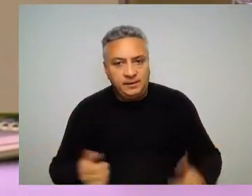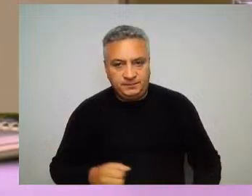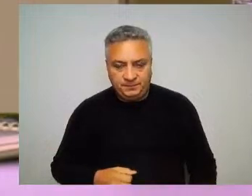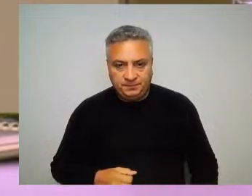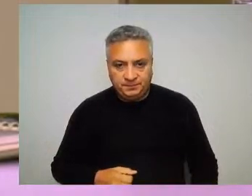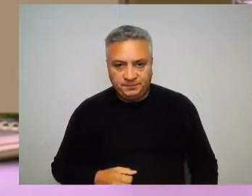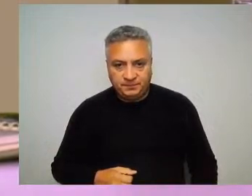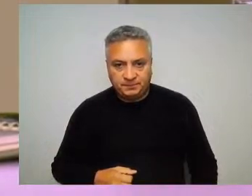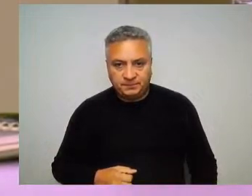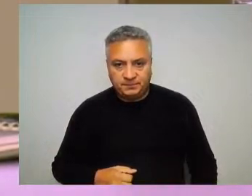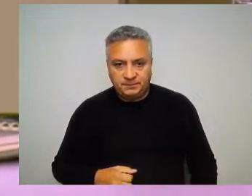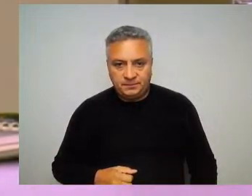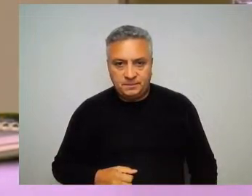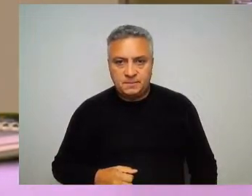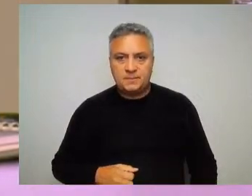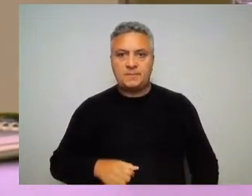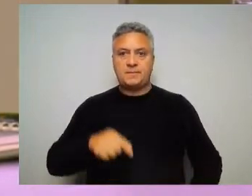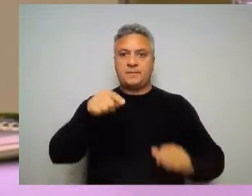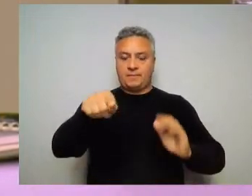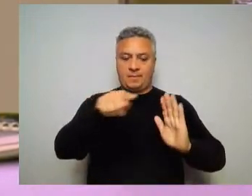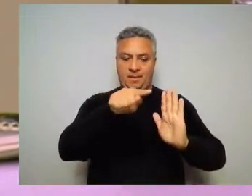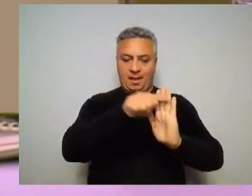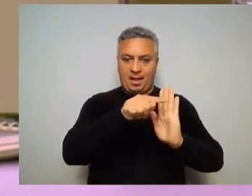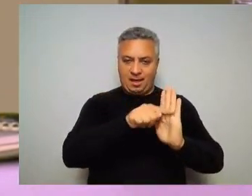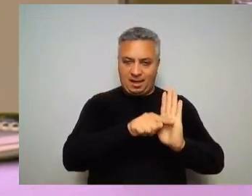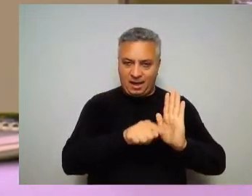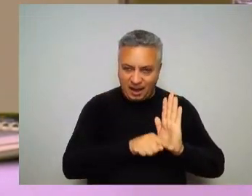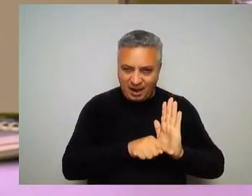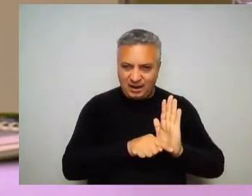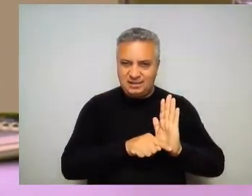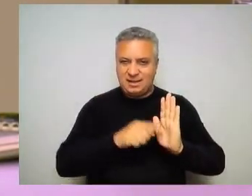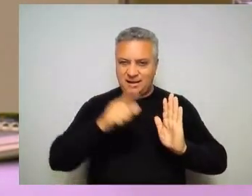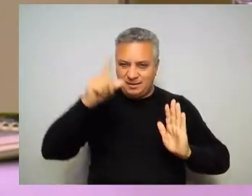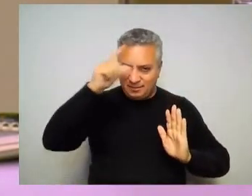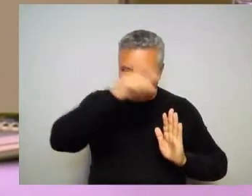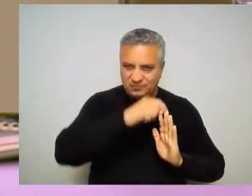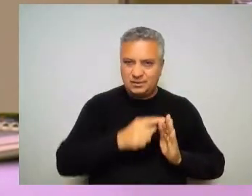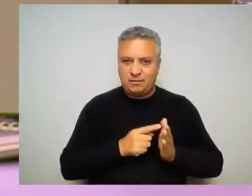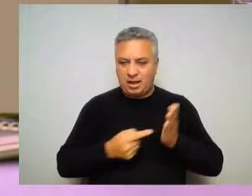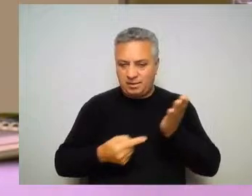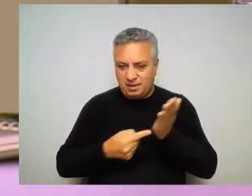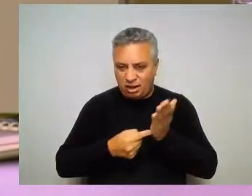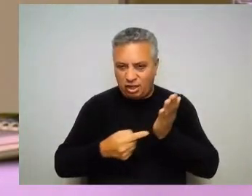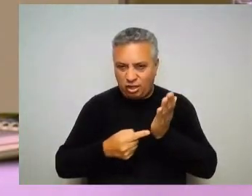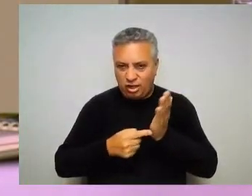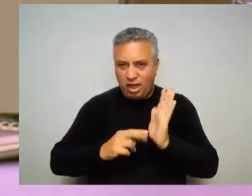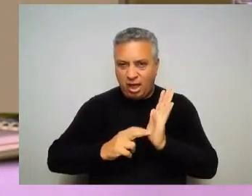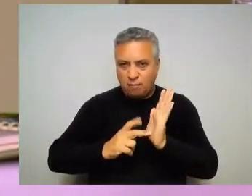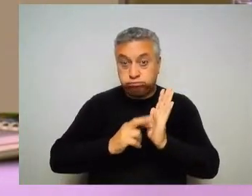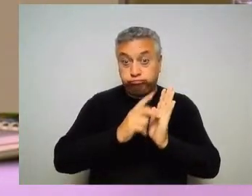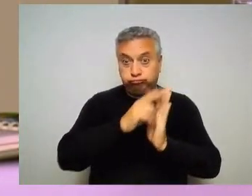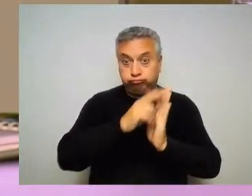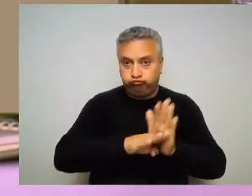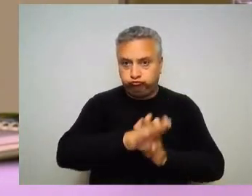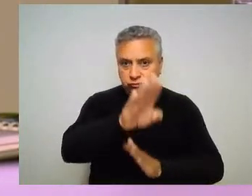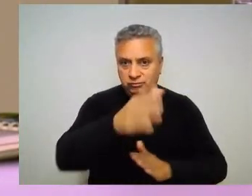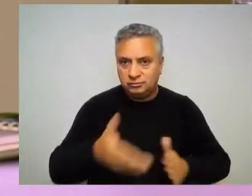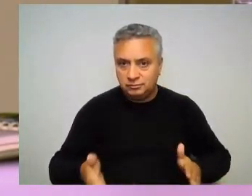go back to the complex agendas and the ever-advancing technologies.